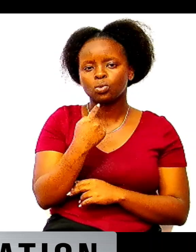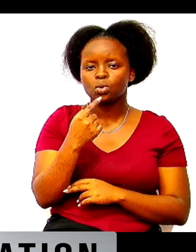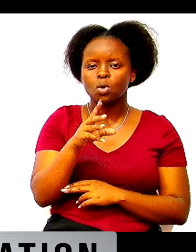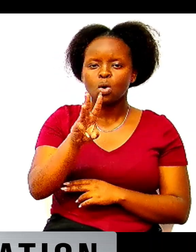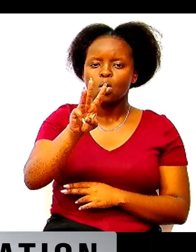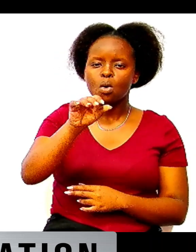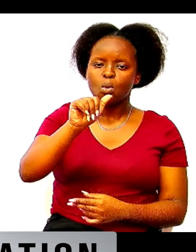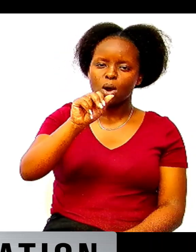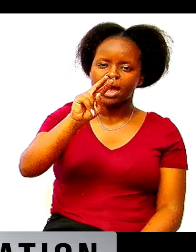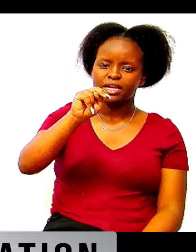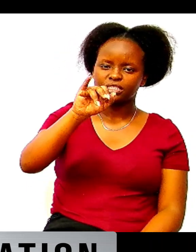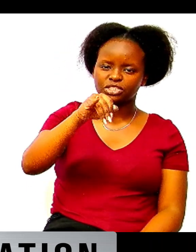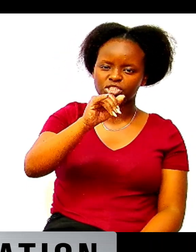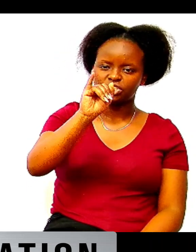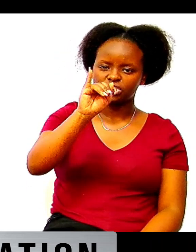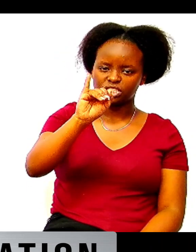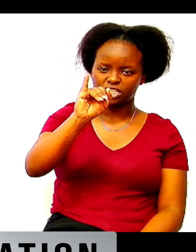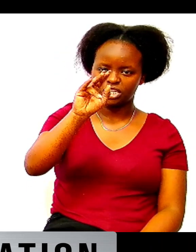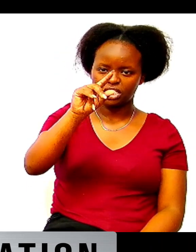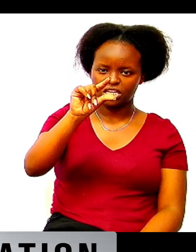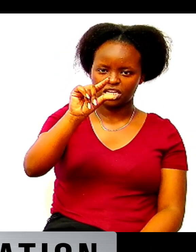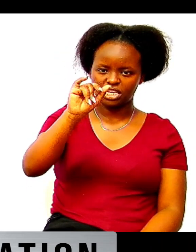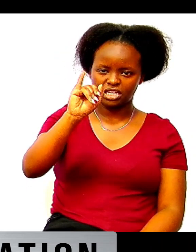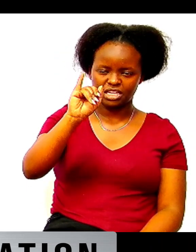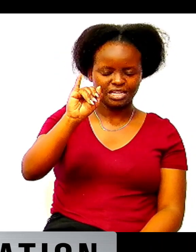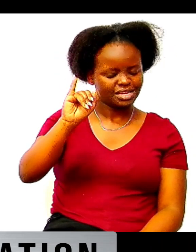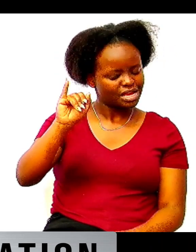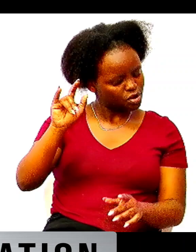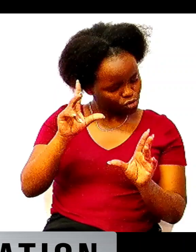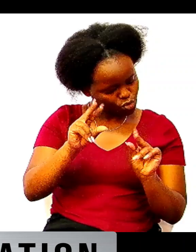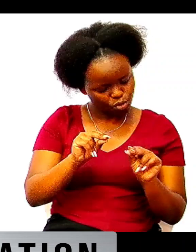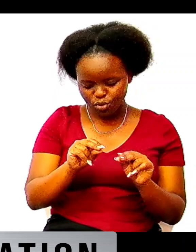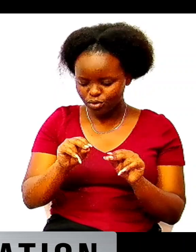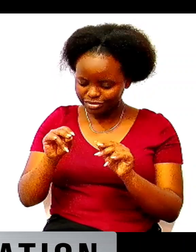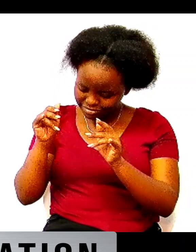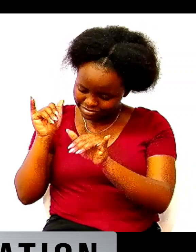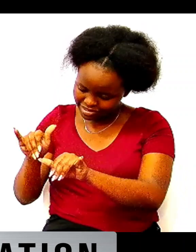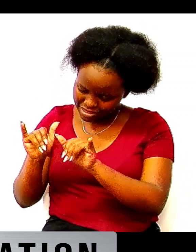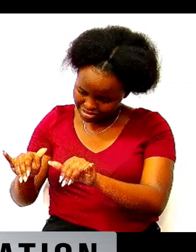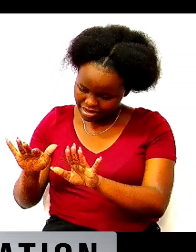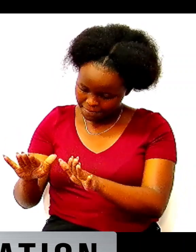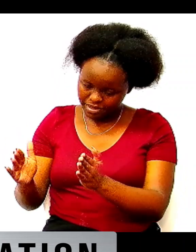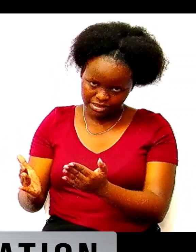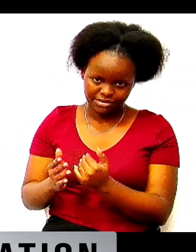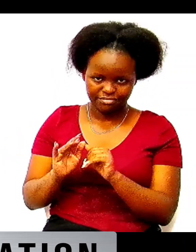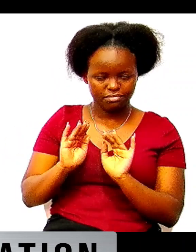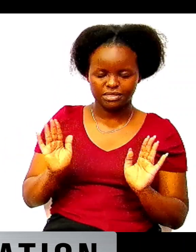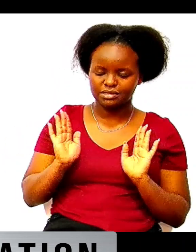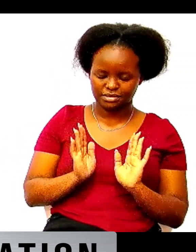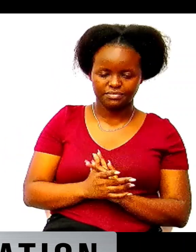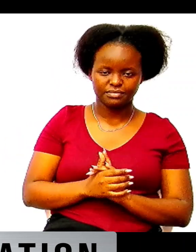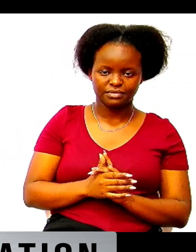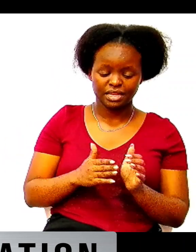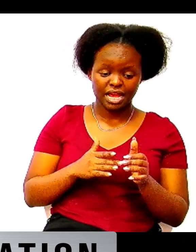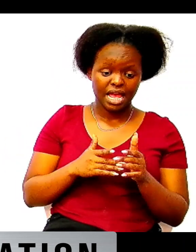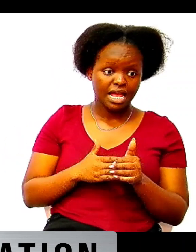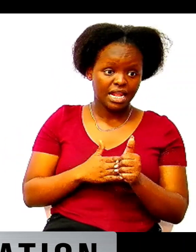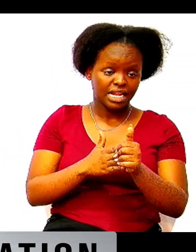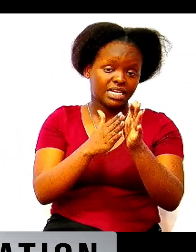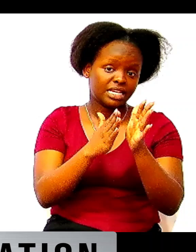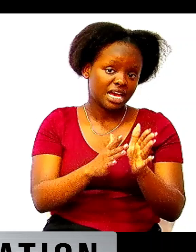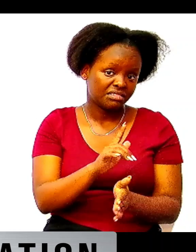Let's restrict to the party because not the individual. Yeah. Okay. Yeah. Leaderless.